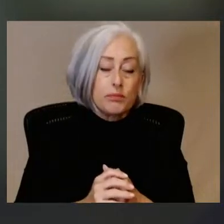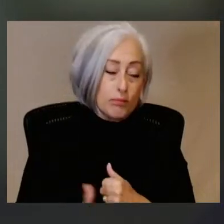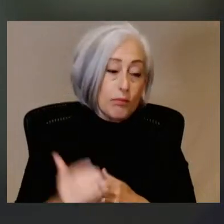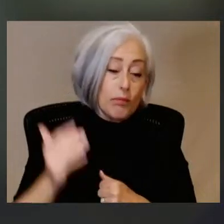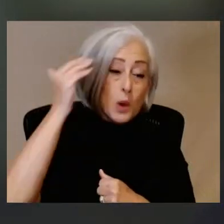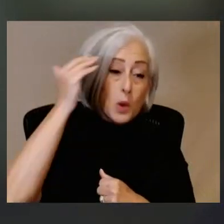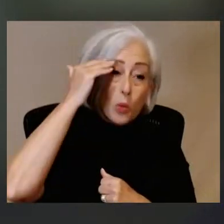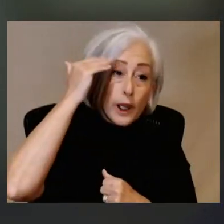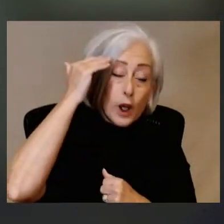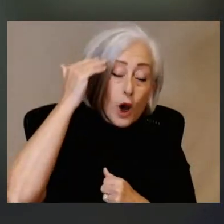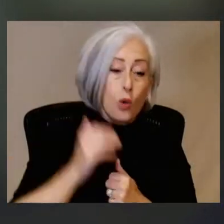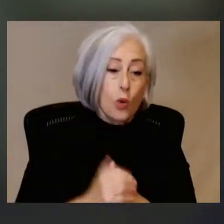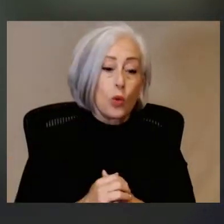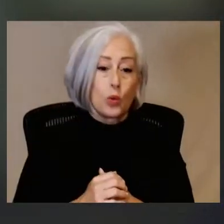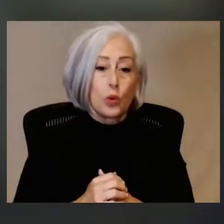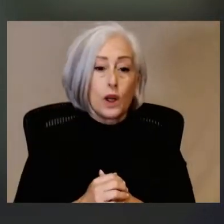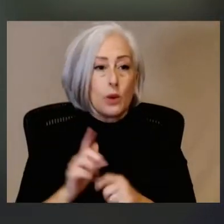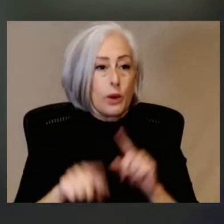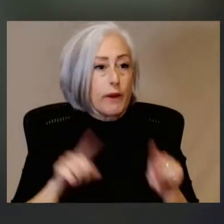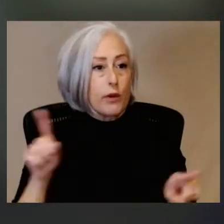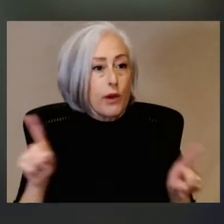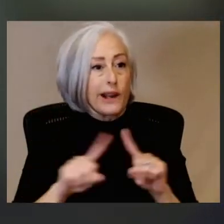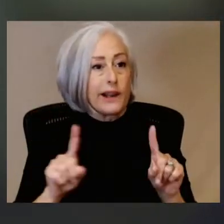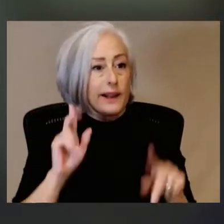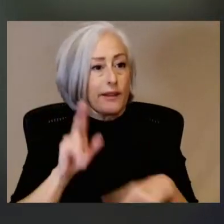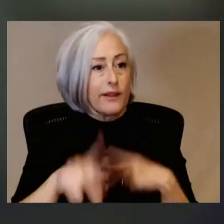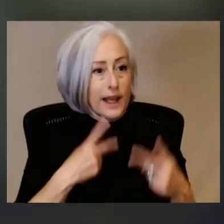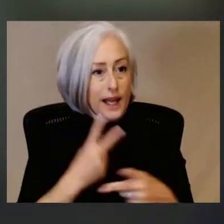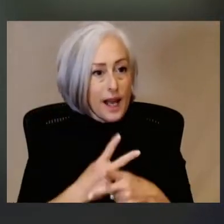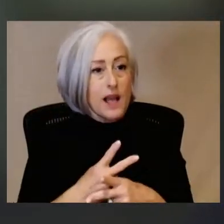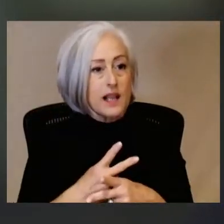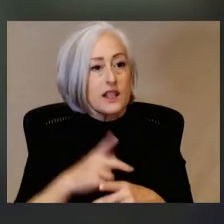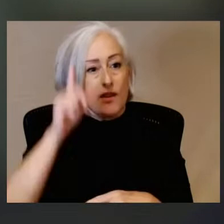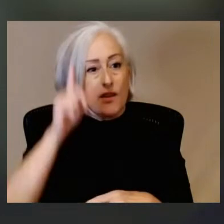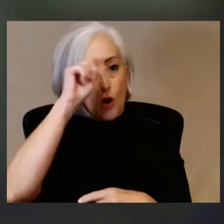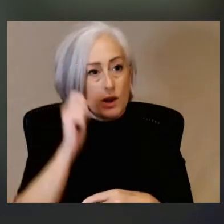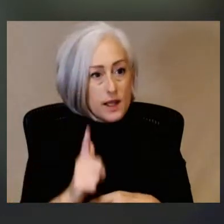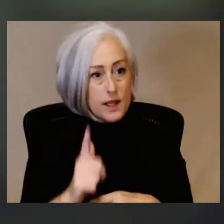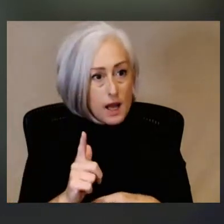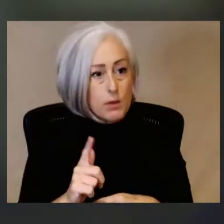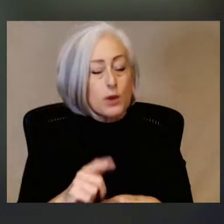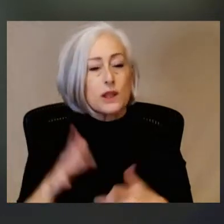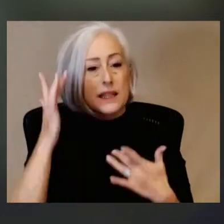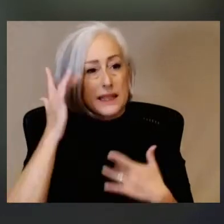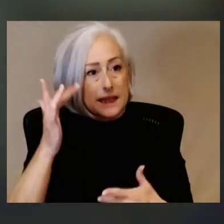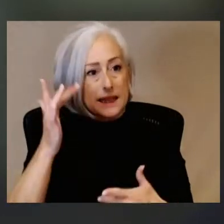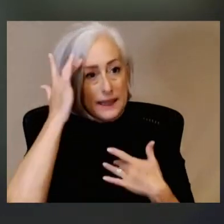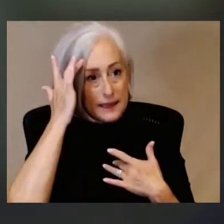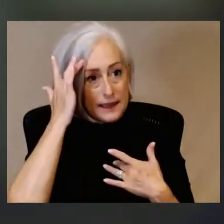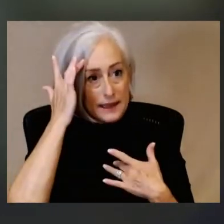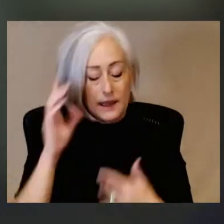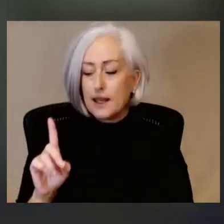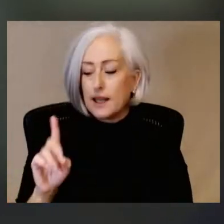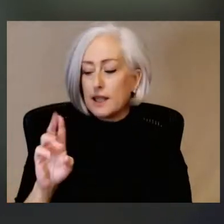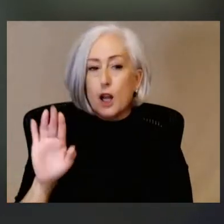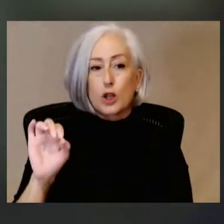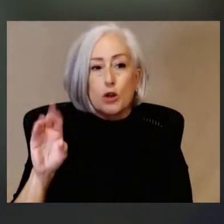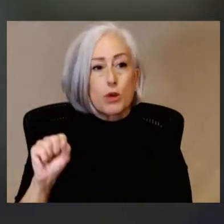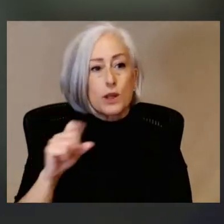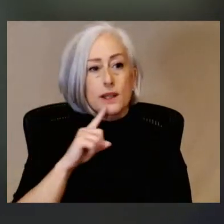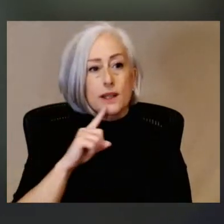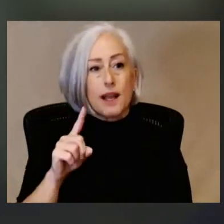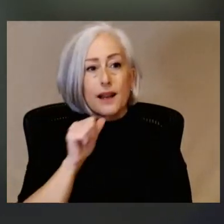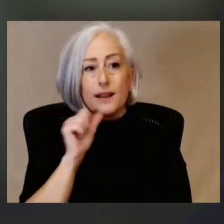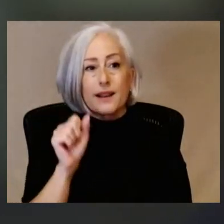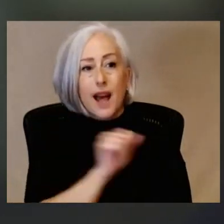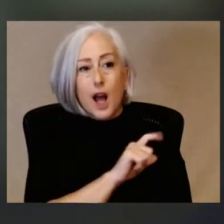there's various types of Alzheimer's disease, and as Dr. Burns identified, not all that purely